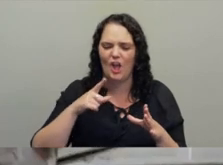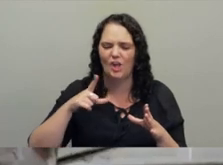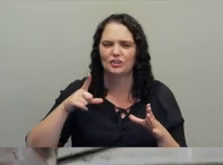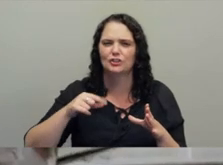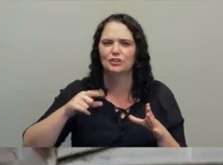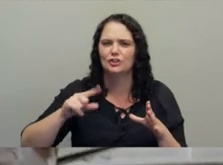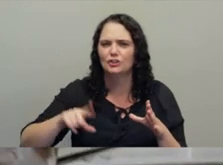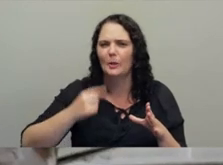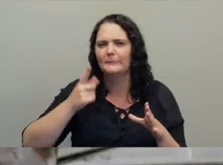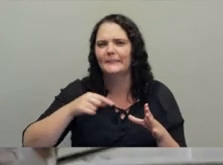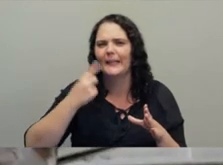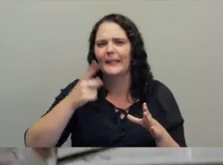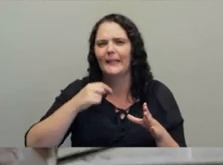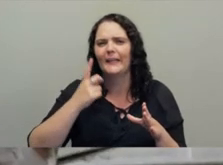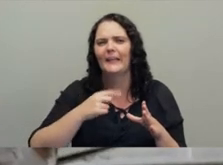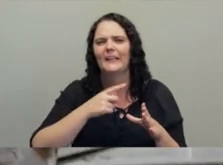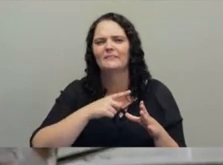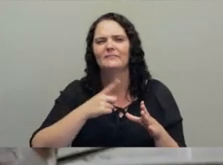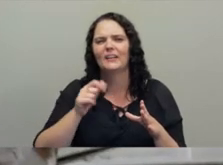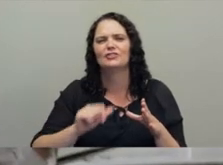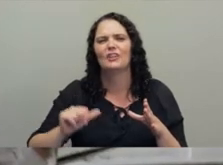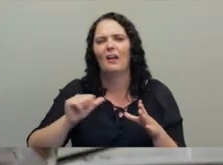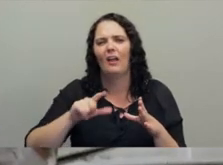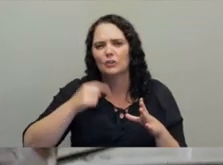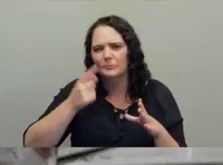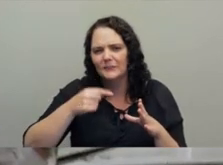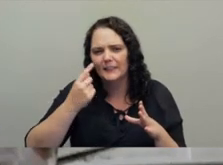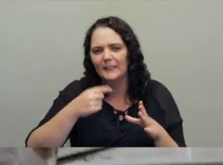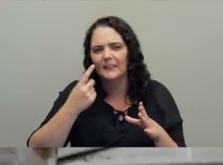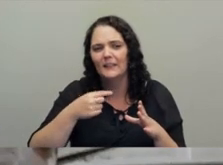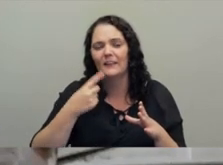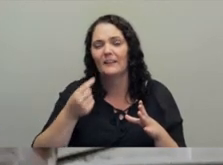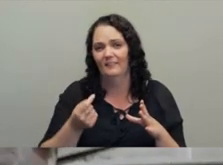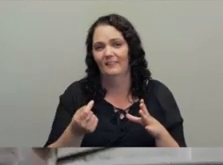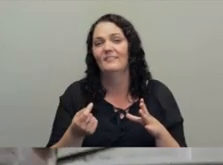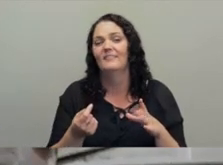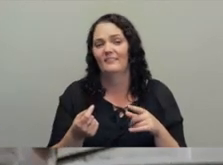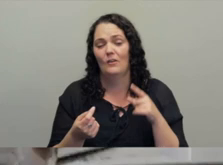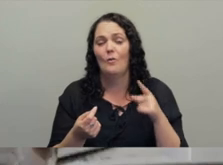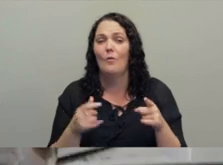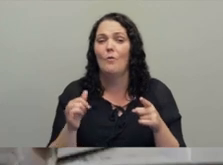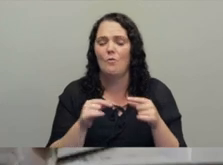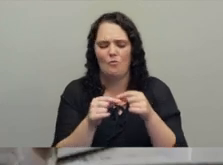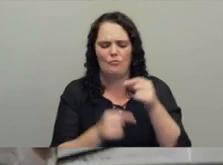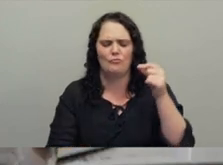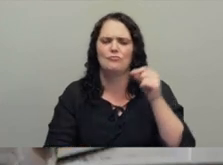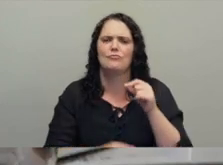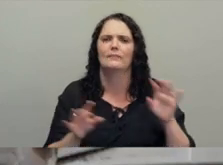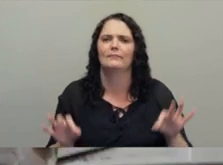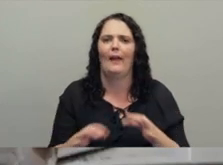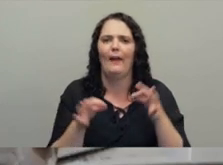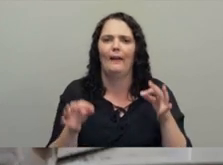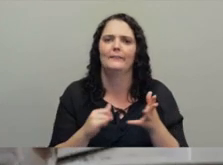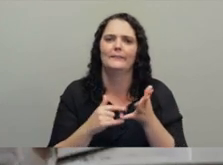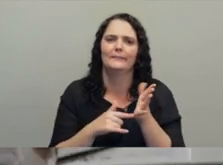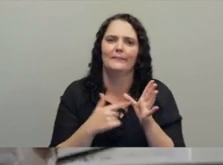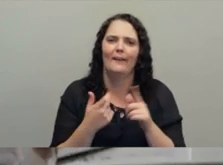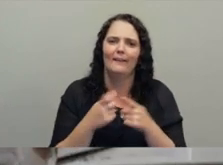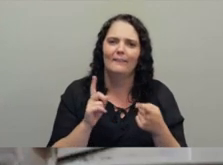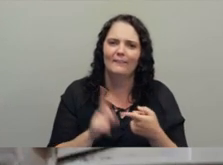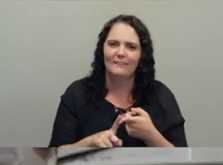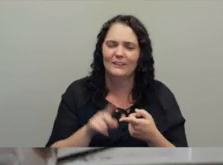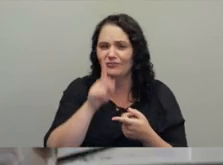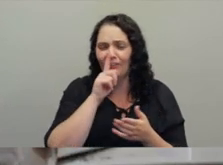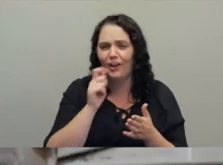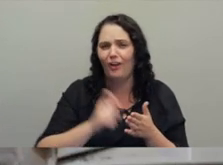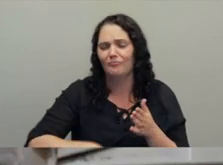and I carved. I've got one here, which is a bamboo garden stake. You can buy about 100 of these garden stakes at your home improvement store for a